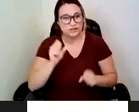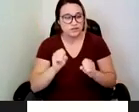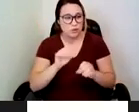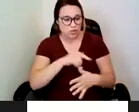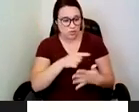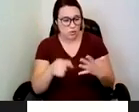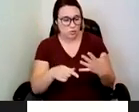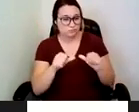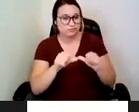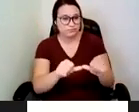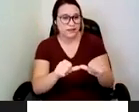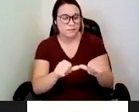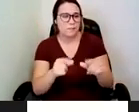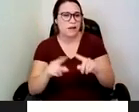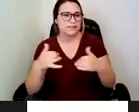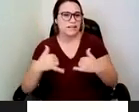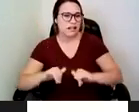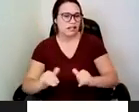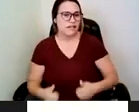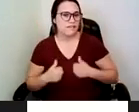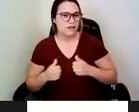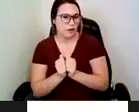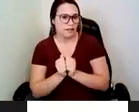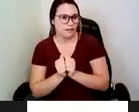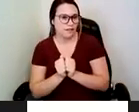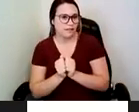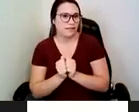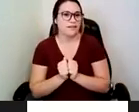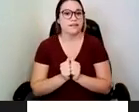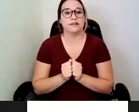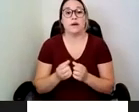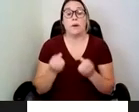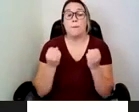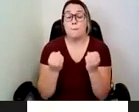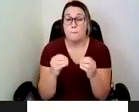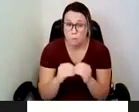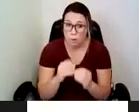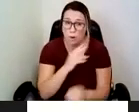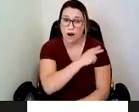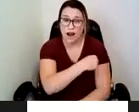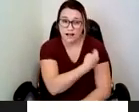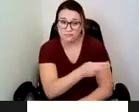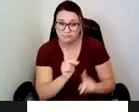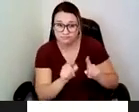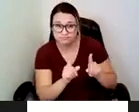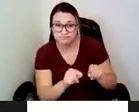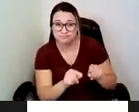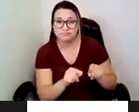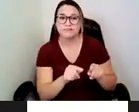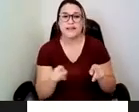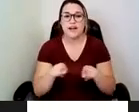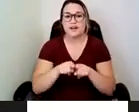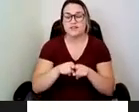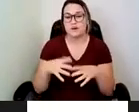illnesses. There are more frequent hospitalizations secondary to that. And healthcare costs and utilization